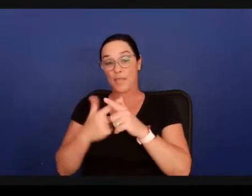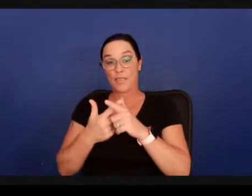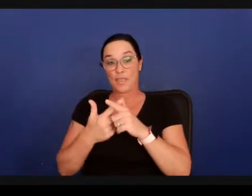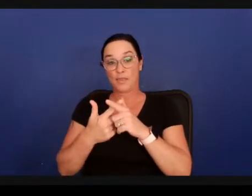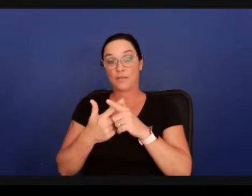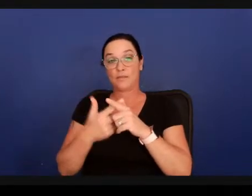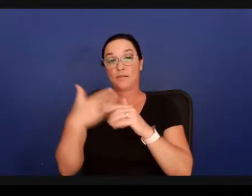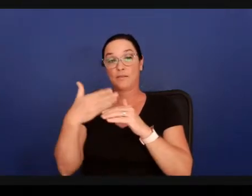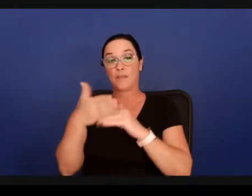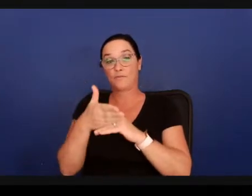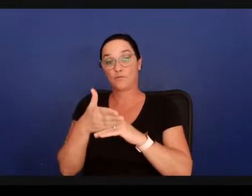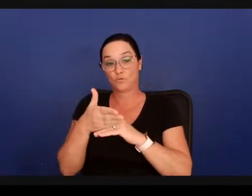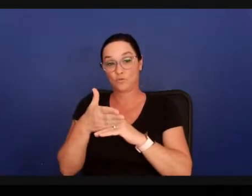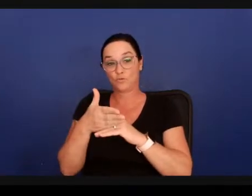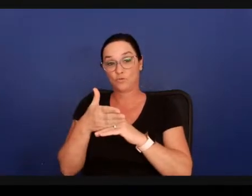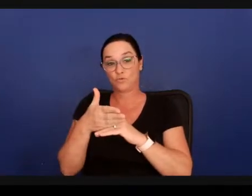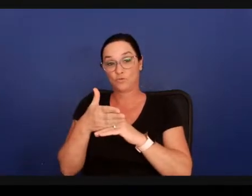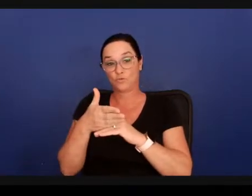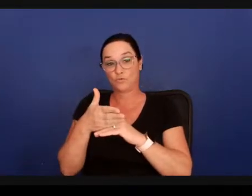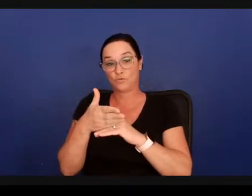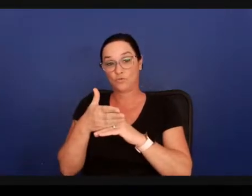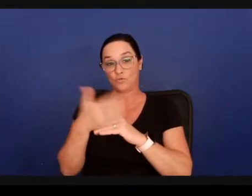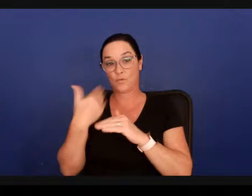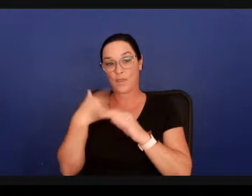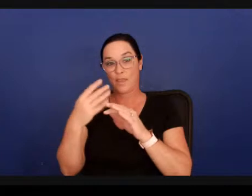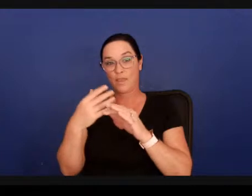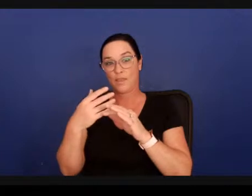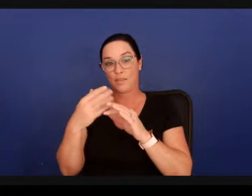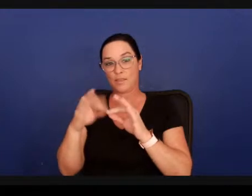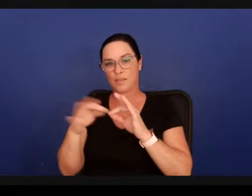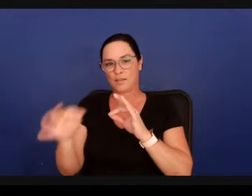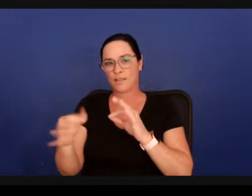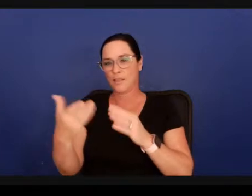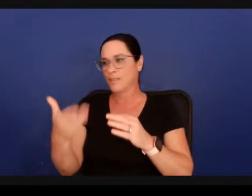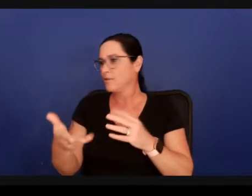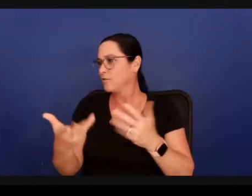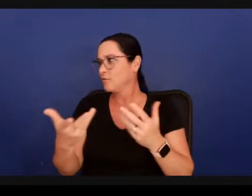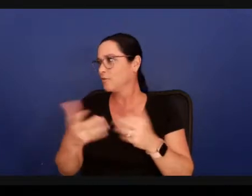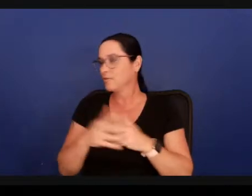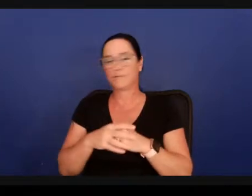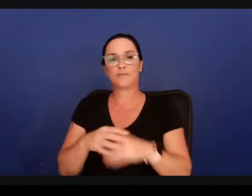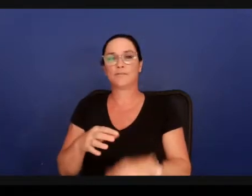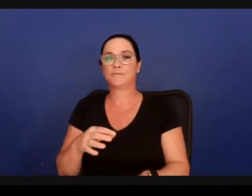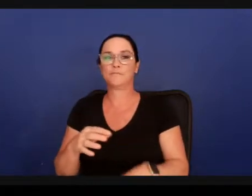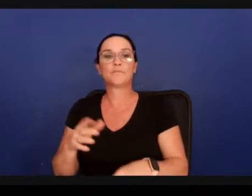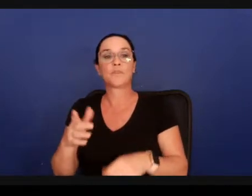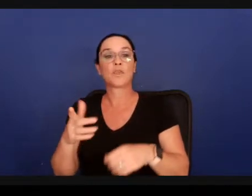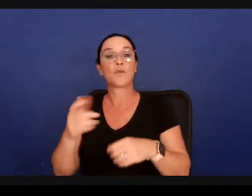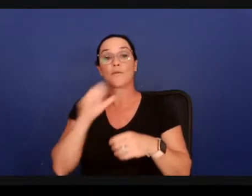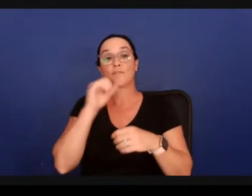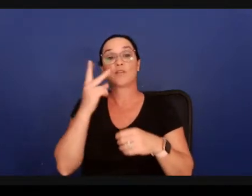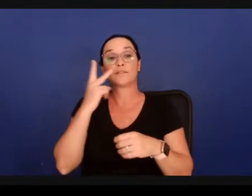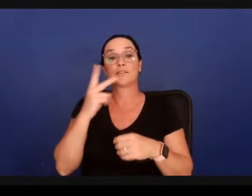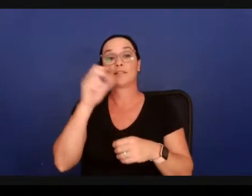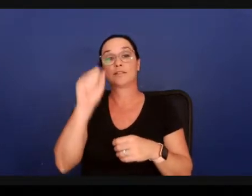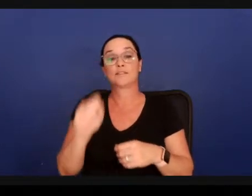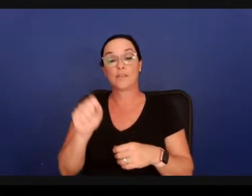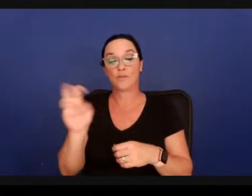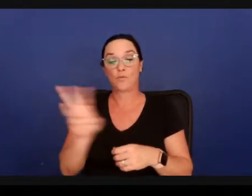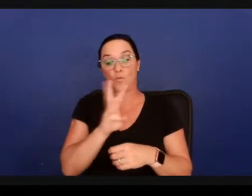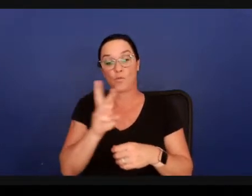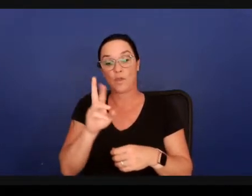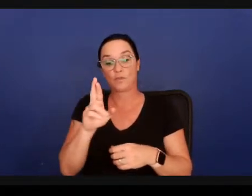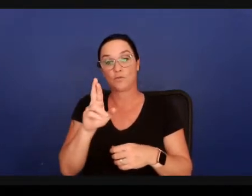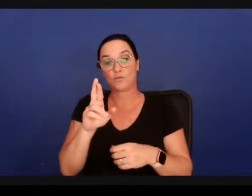fact with a delay there. But yeah, absolutely. We haven't seen a Southwest Rift active in a